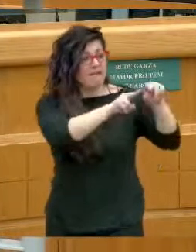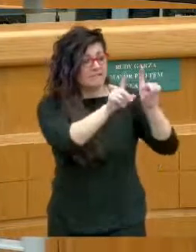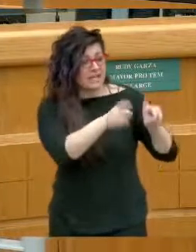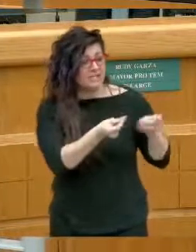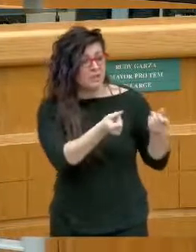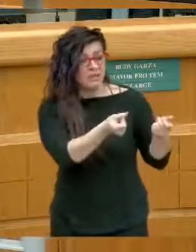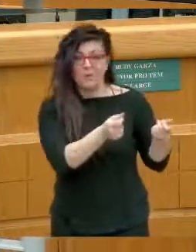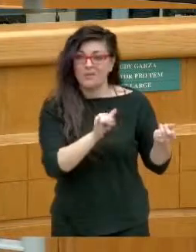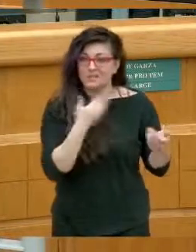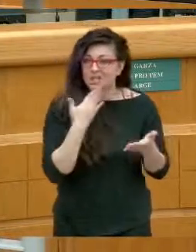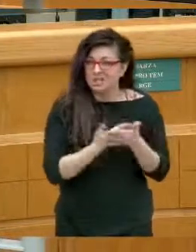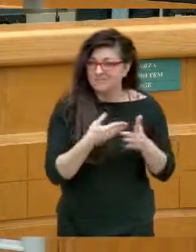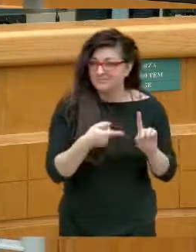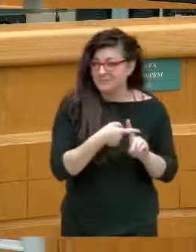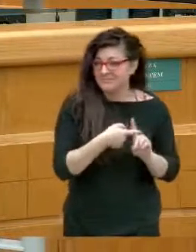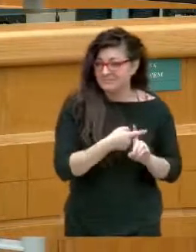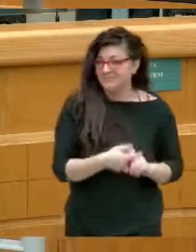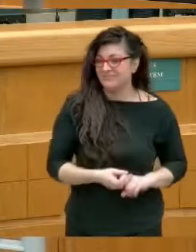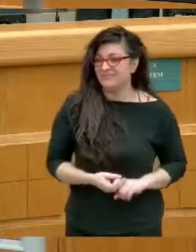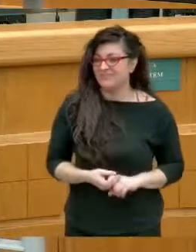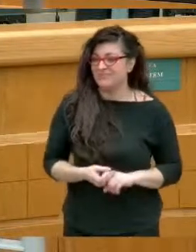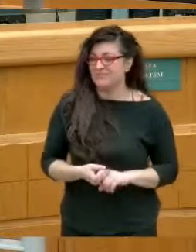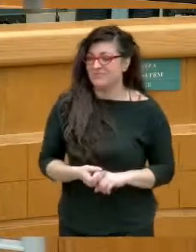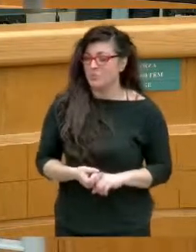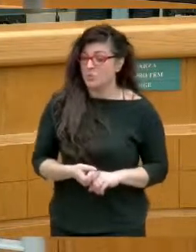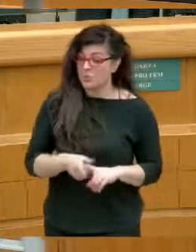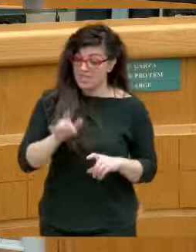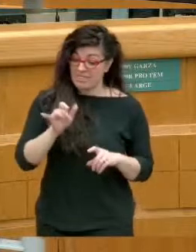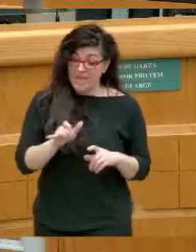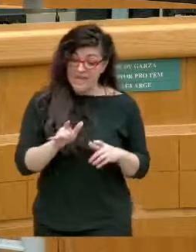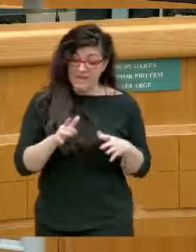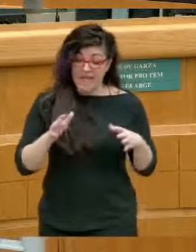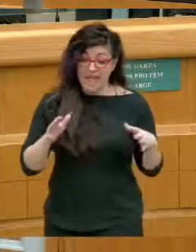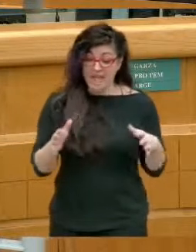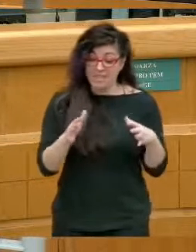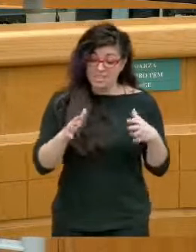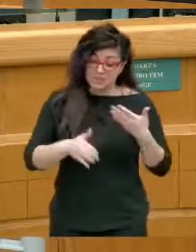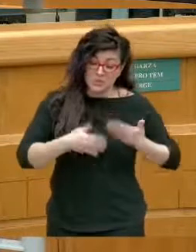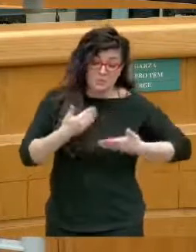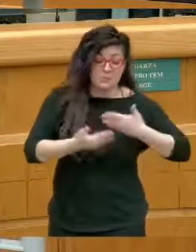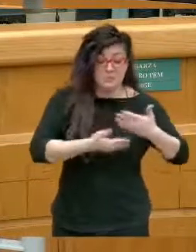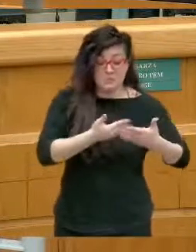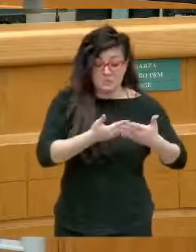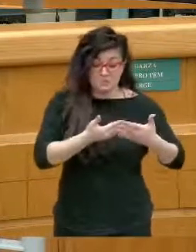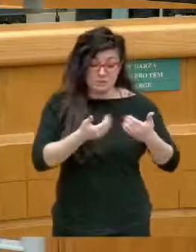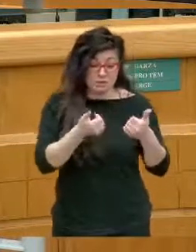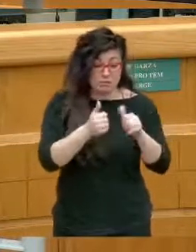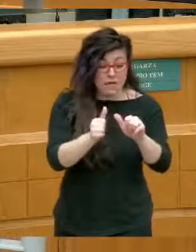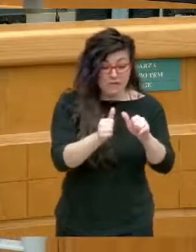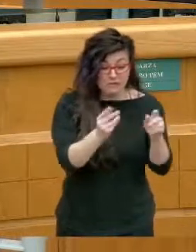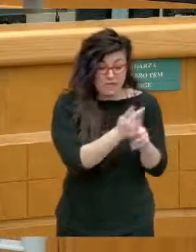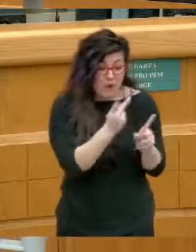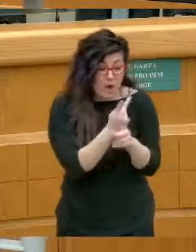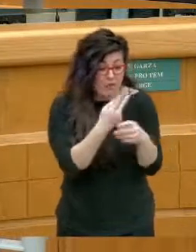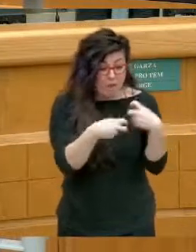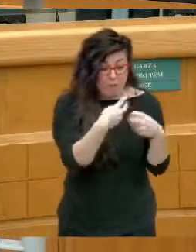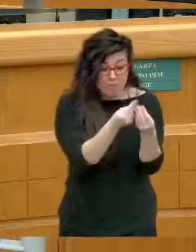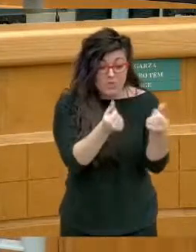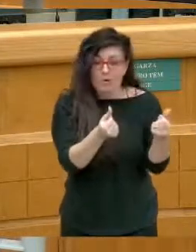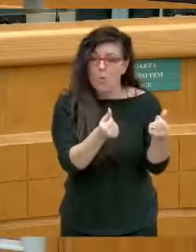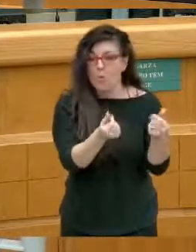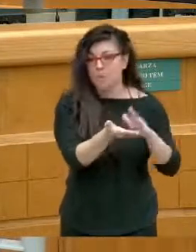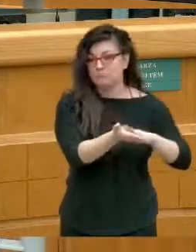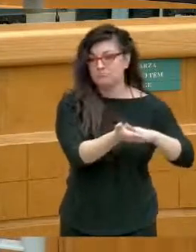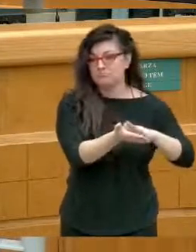action to remedy should be encouraged. We shouldn't be discouraging businesses from remedying when there might be a problem. And they should be